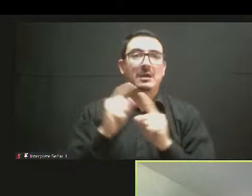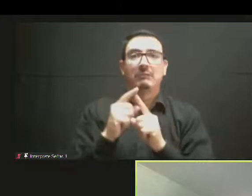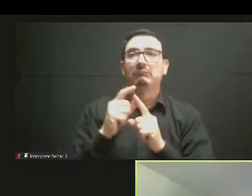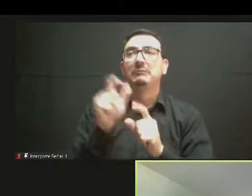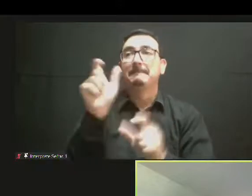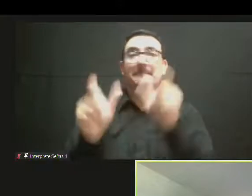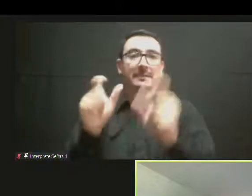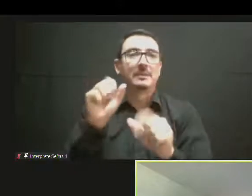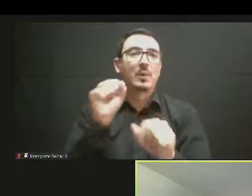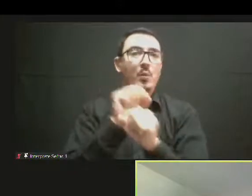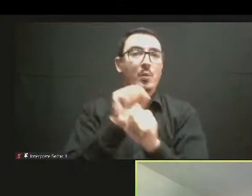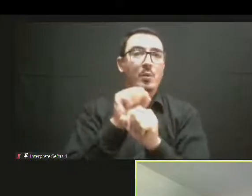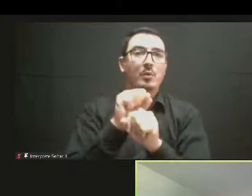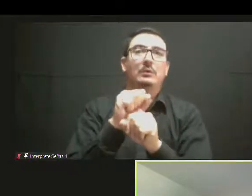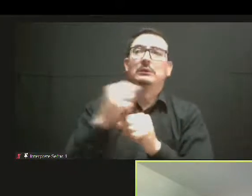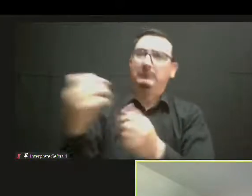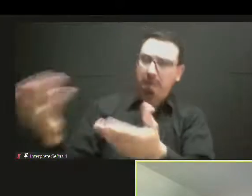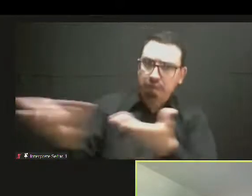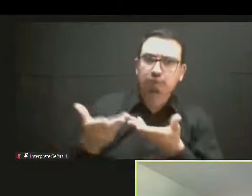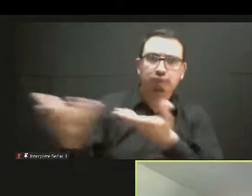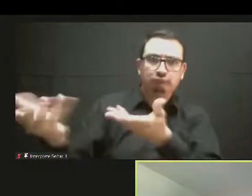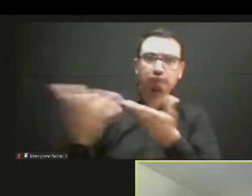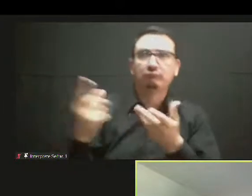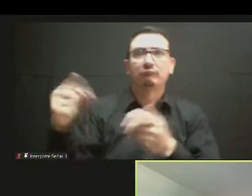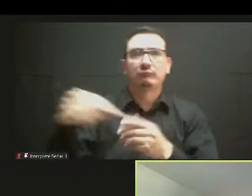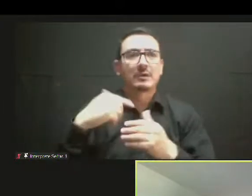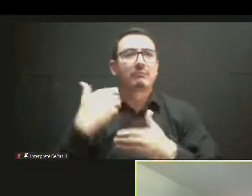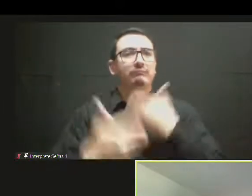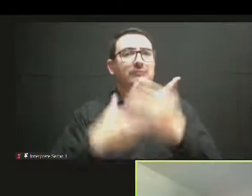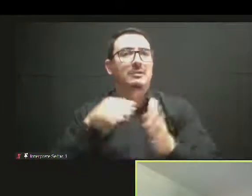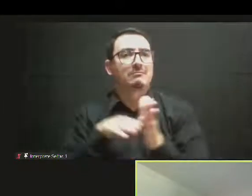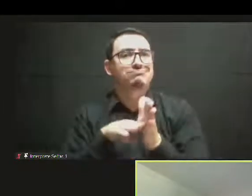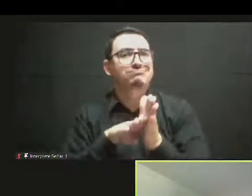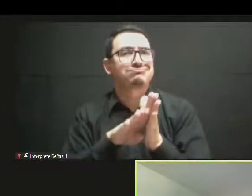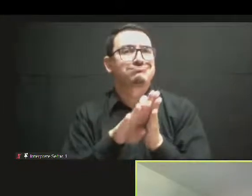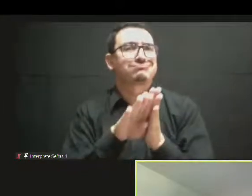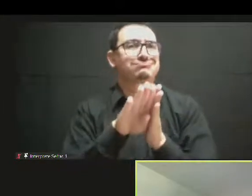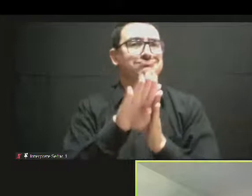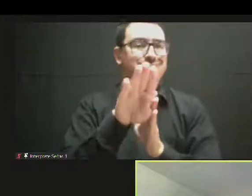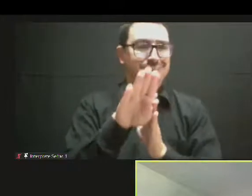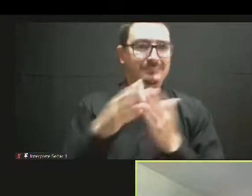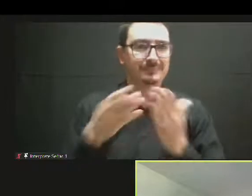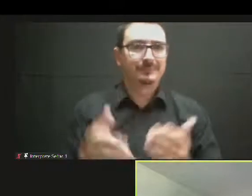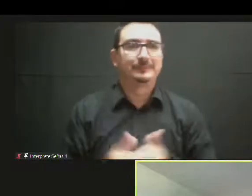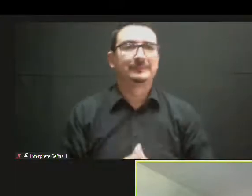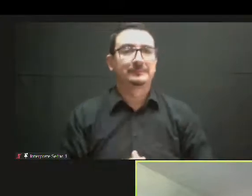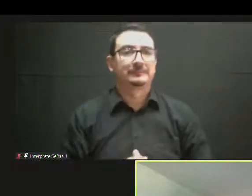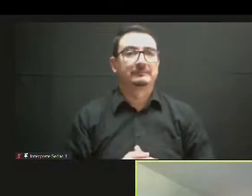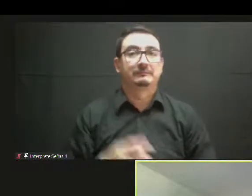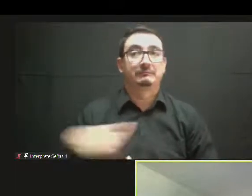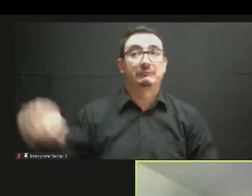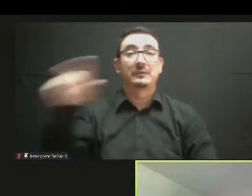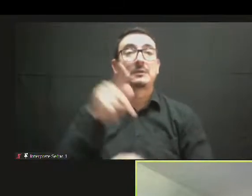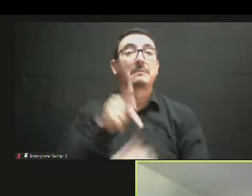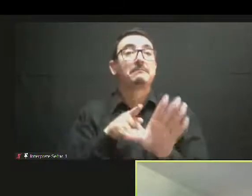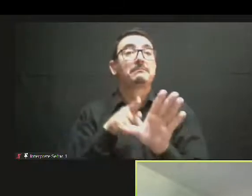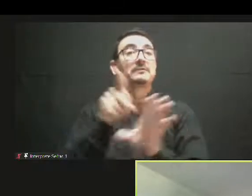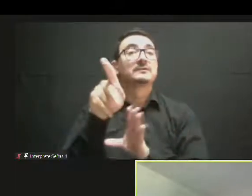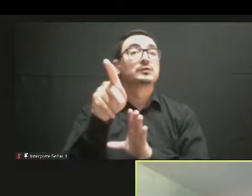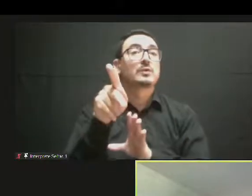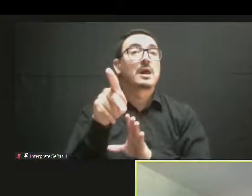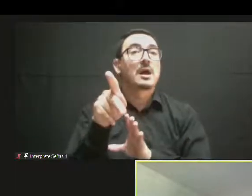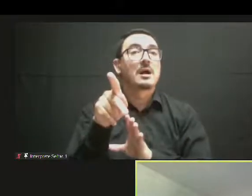terms of how they are building up the talent that they're needing. So we need to transfer some of that knowledge also to our academia, also to our